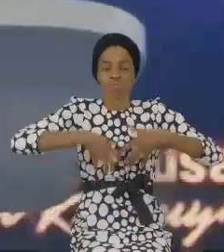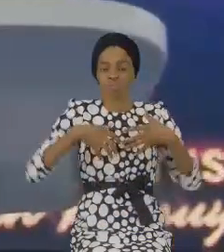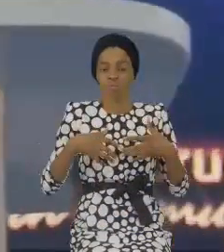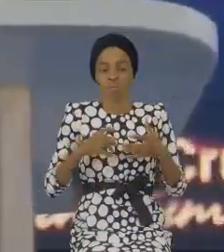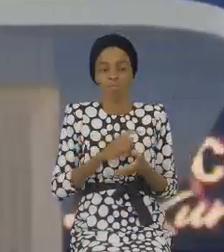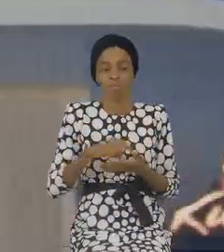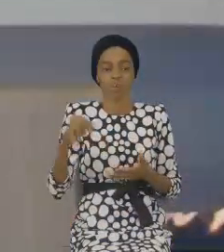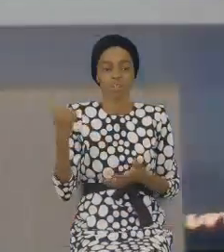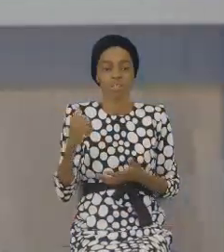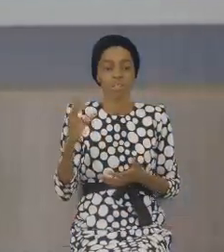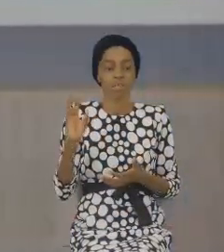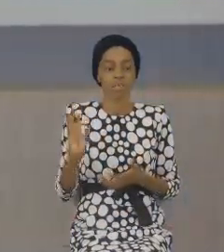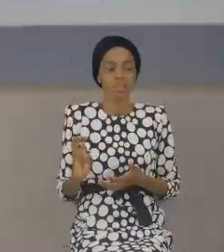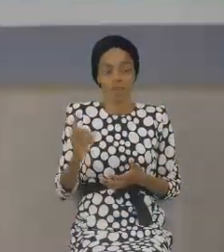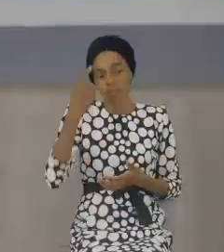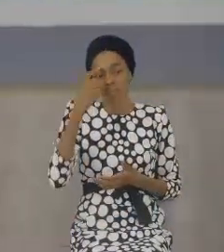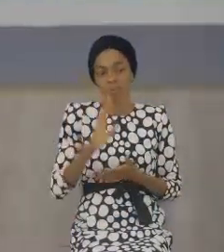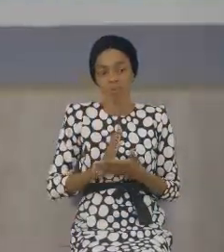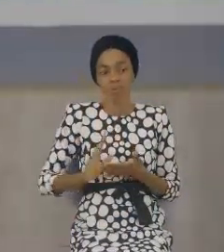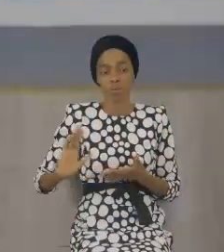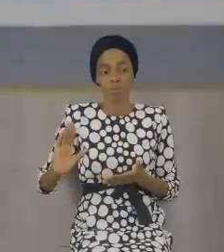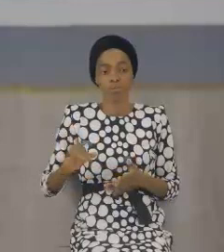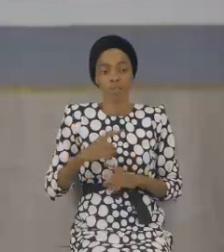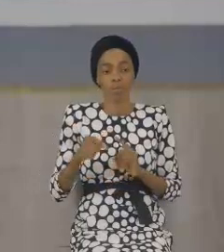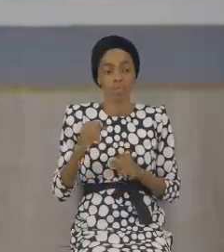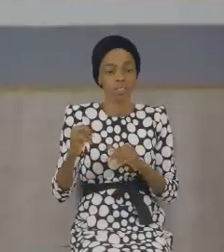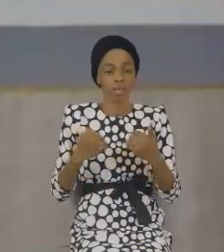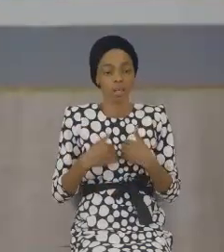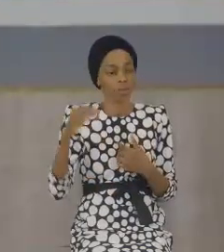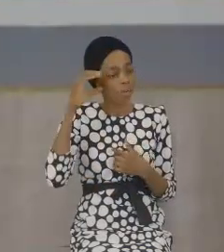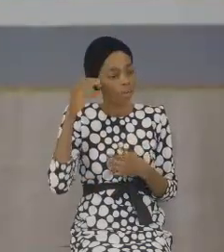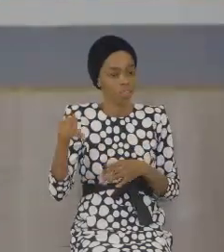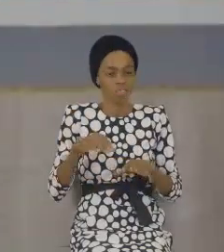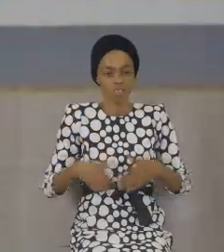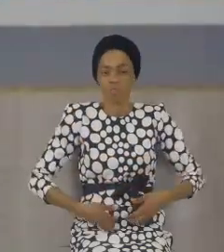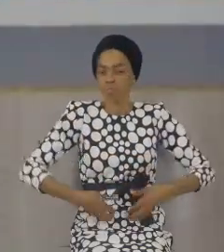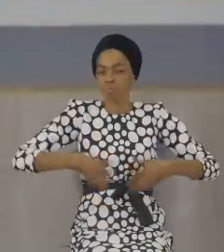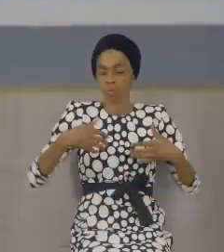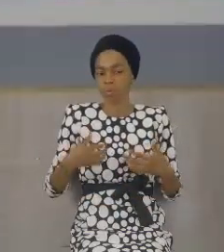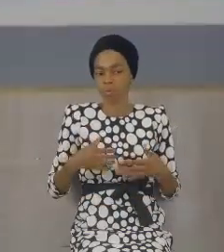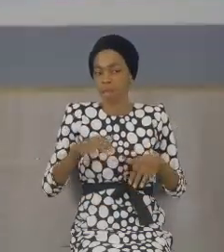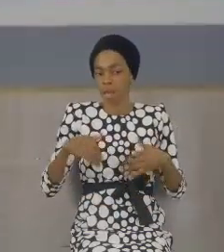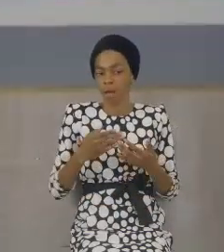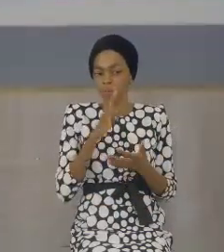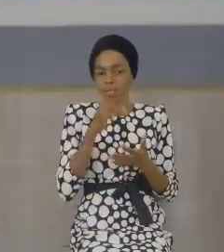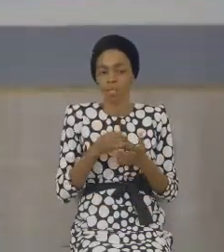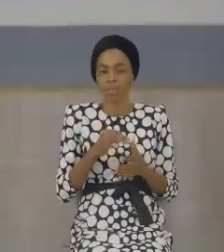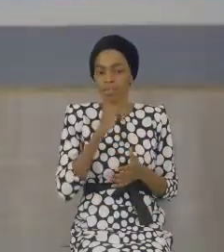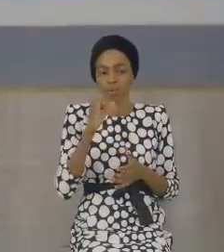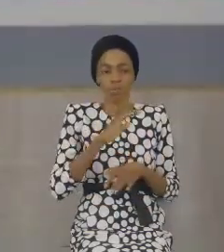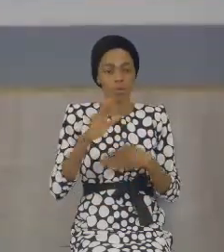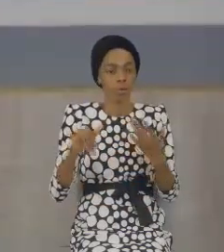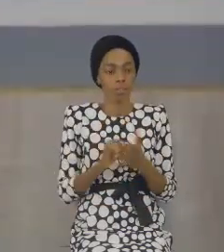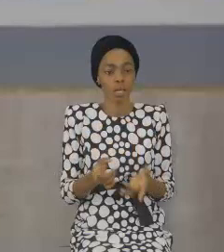Verse 16, for some, when they had heard, did provoke, howbeit not